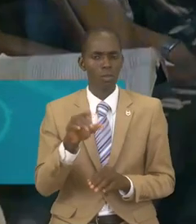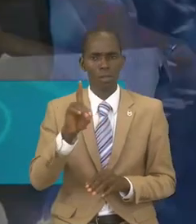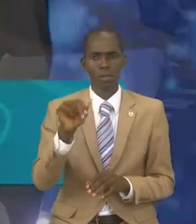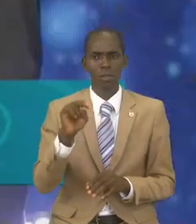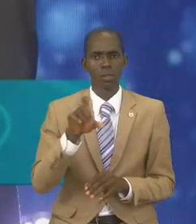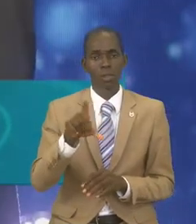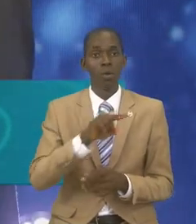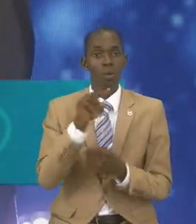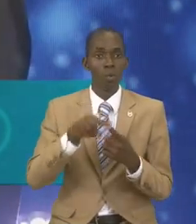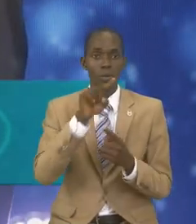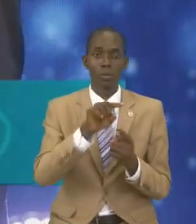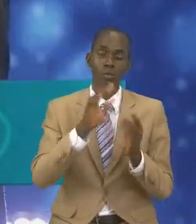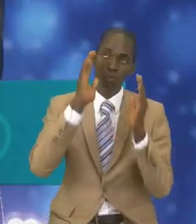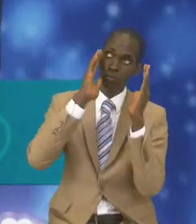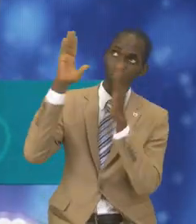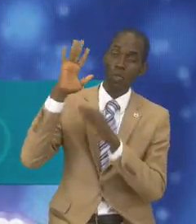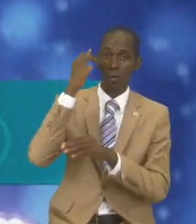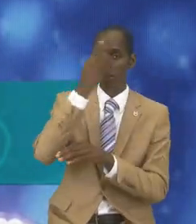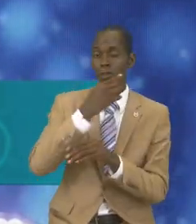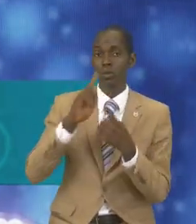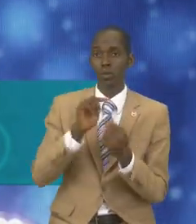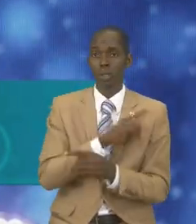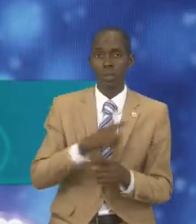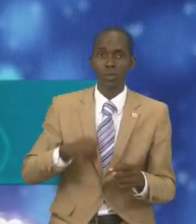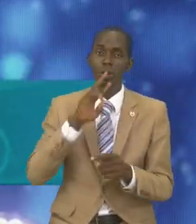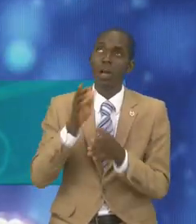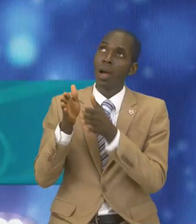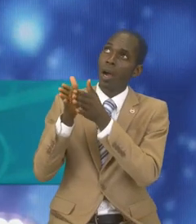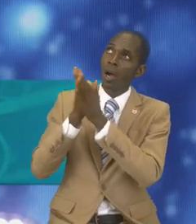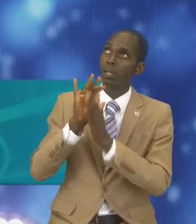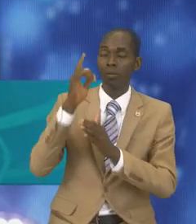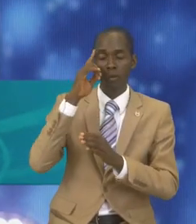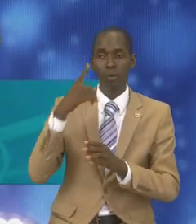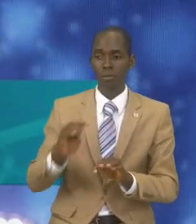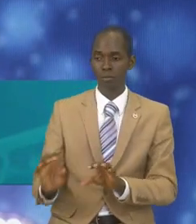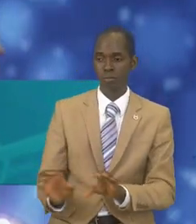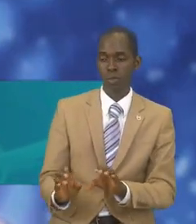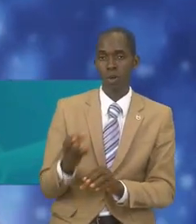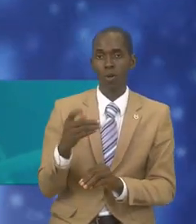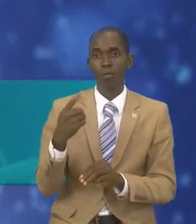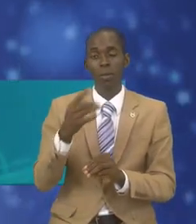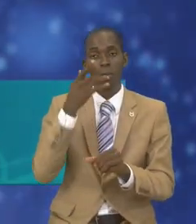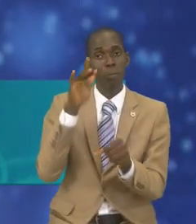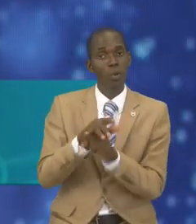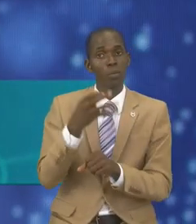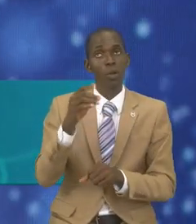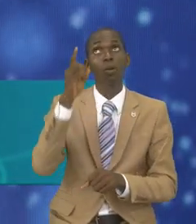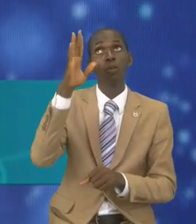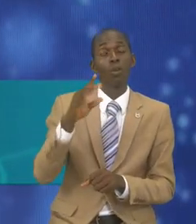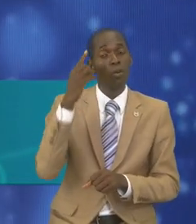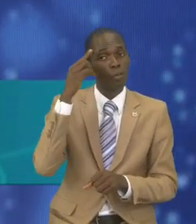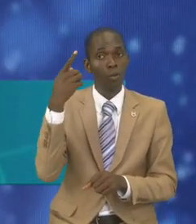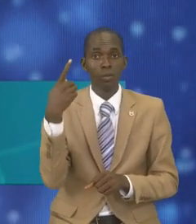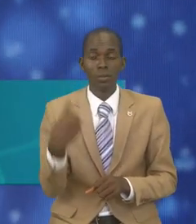your face before the Lord and you are asking for the performance of the promise of God, for the